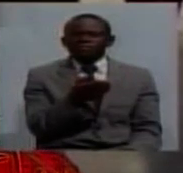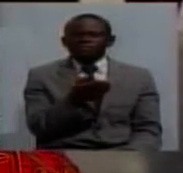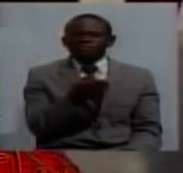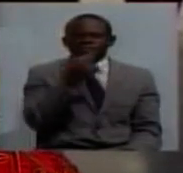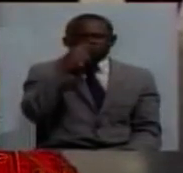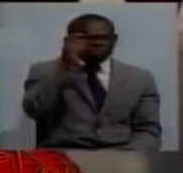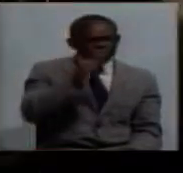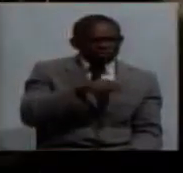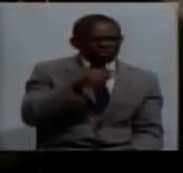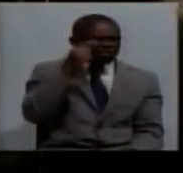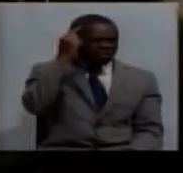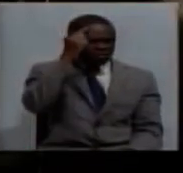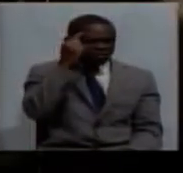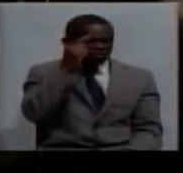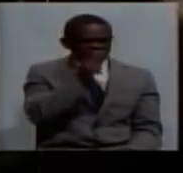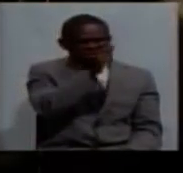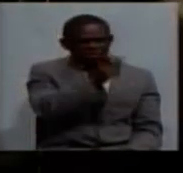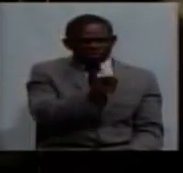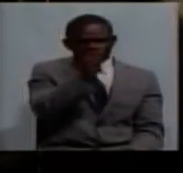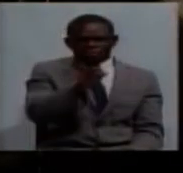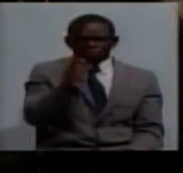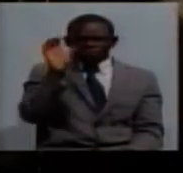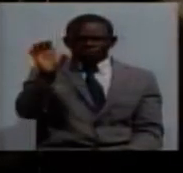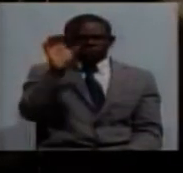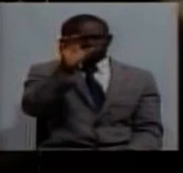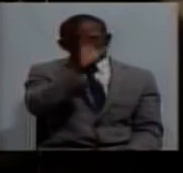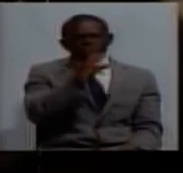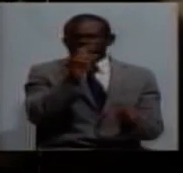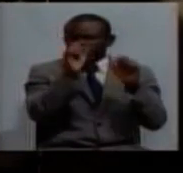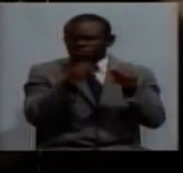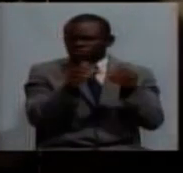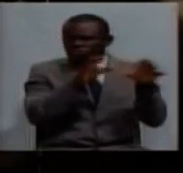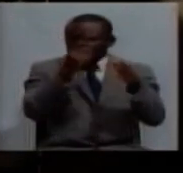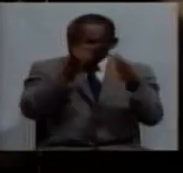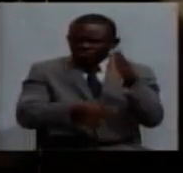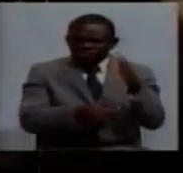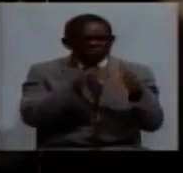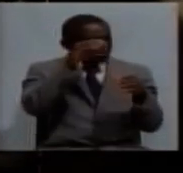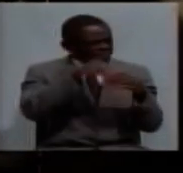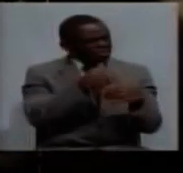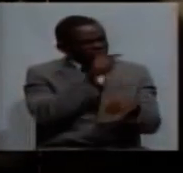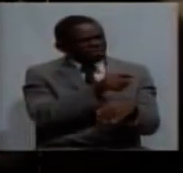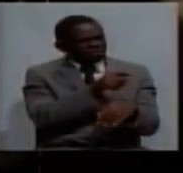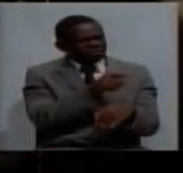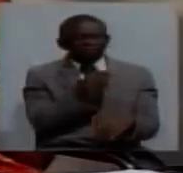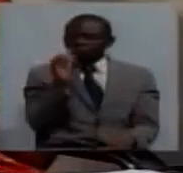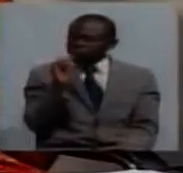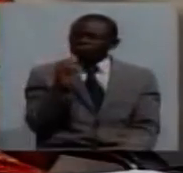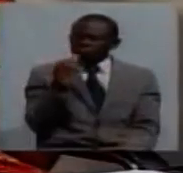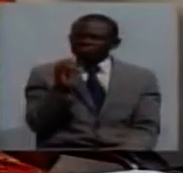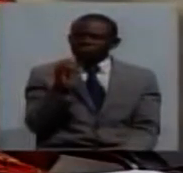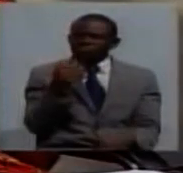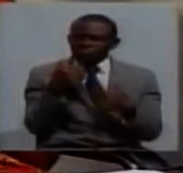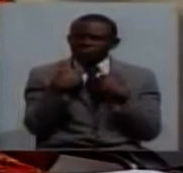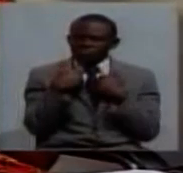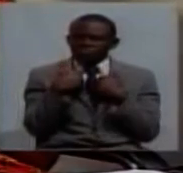to do, competitive advantage. Yes. Is that something that you've tackled? Yes, we have. Mm-hmm. In fact, I think in the process of